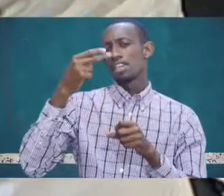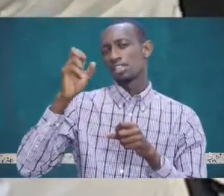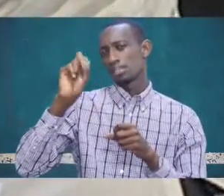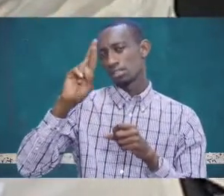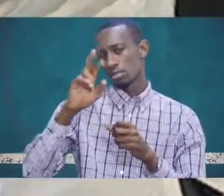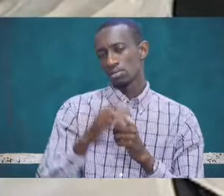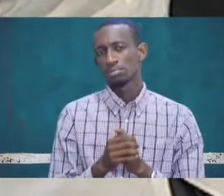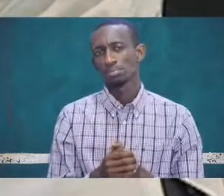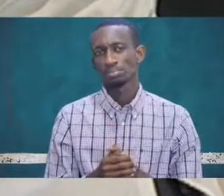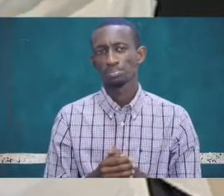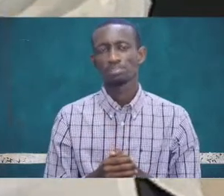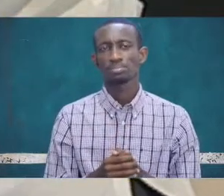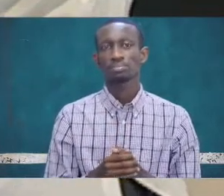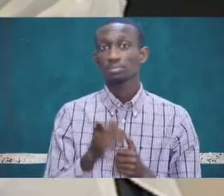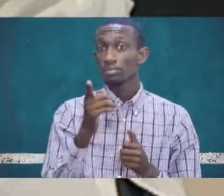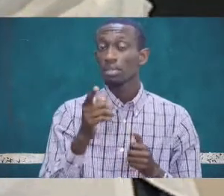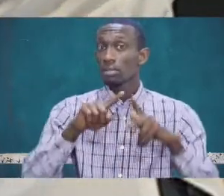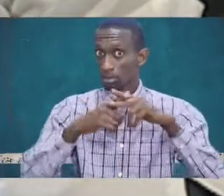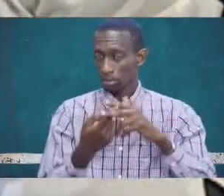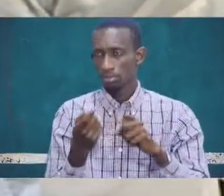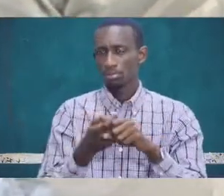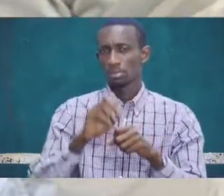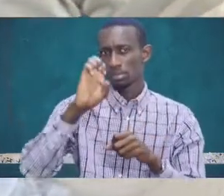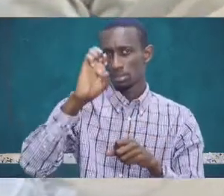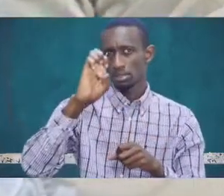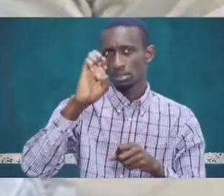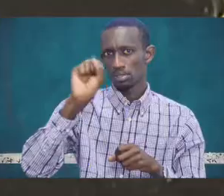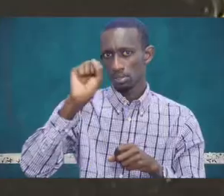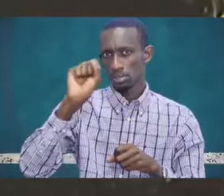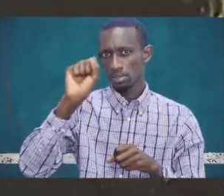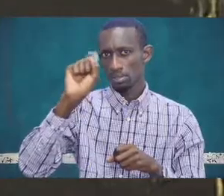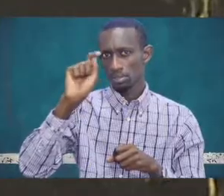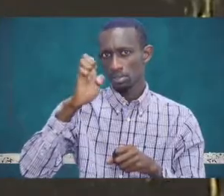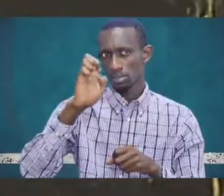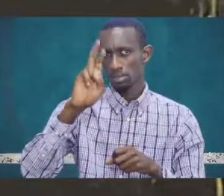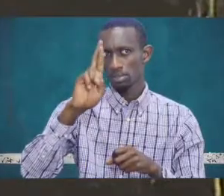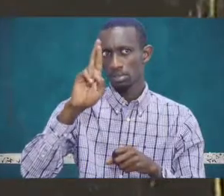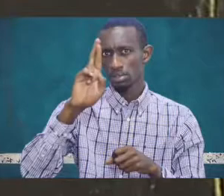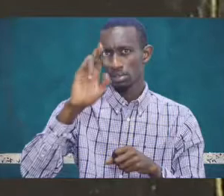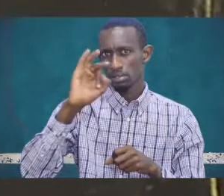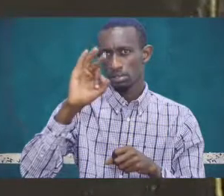so let's start with esterification. As we mentioned,